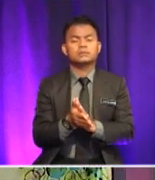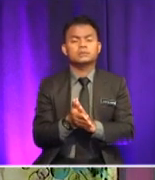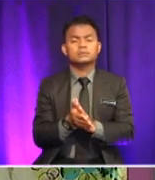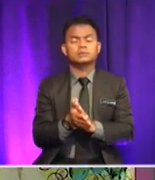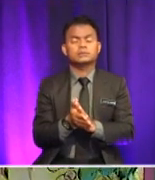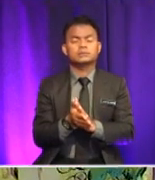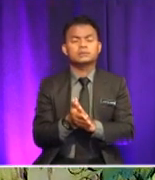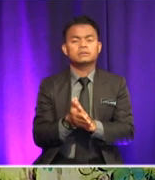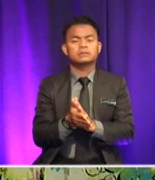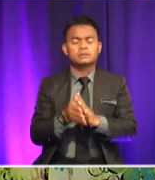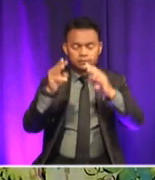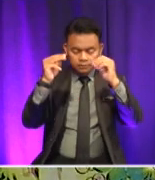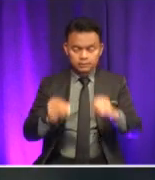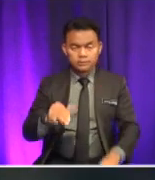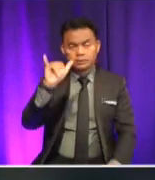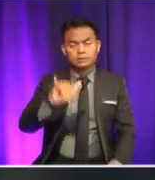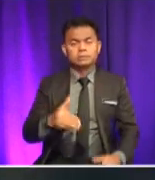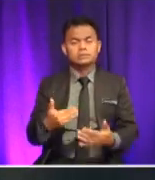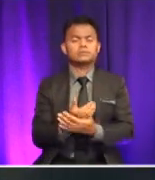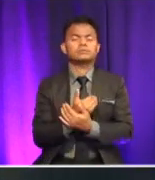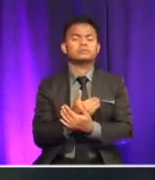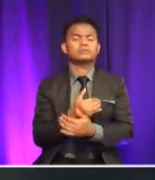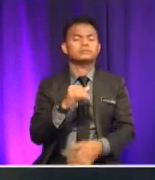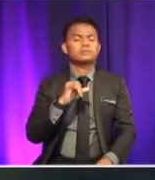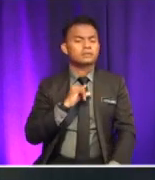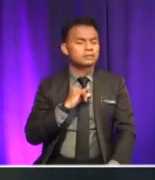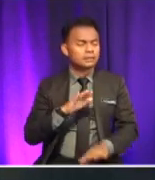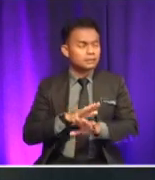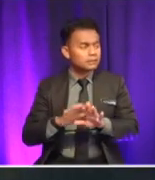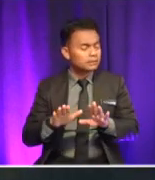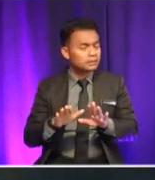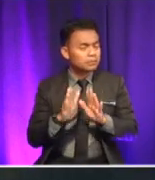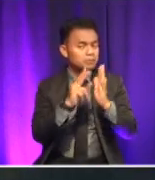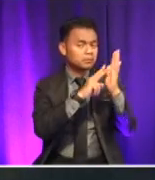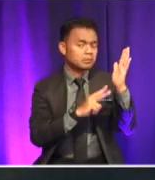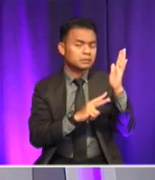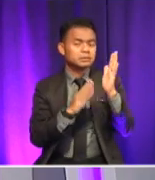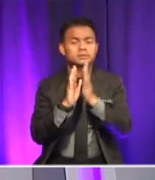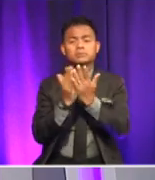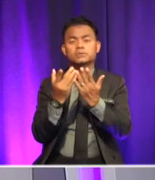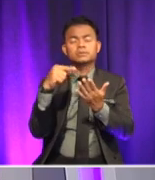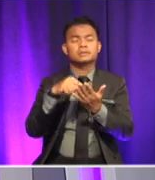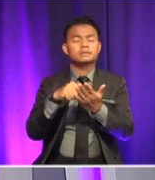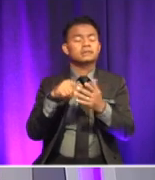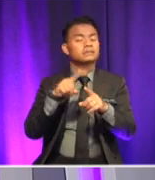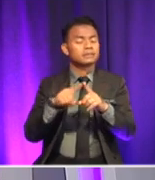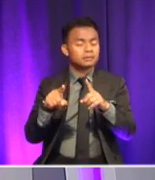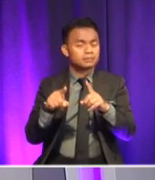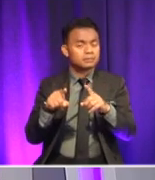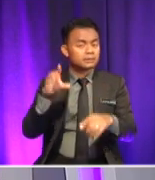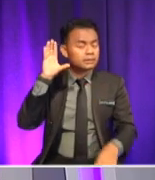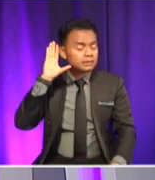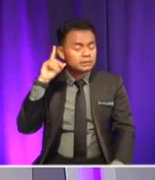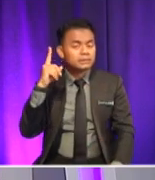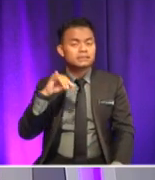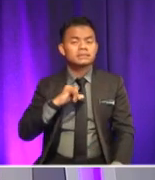citizen. Wow. I haven't read this book or this short story, but already just by seeing the synopsis and the plot, I'm